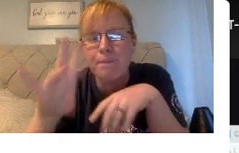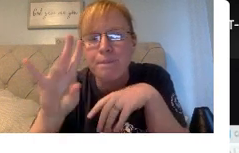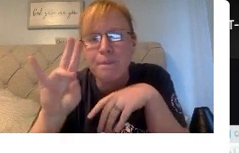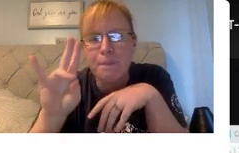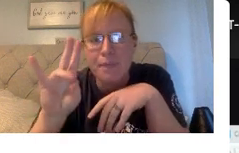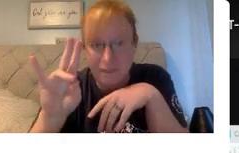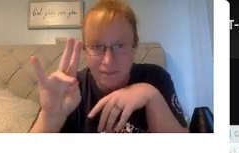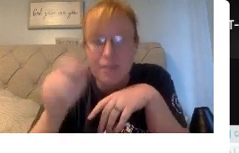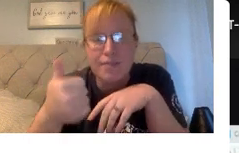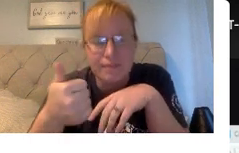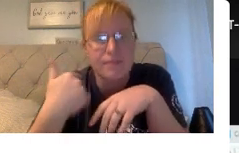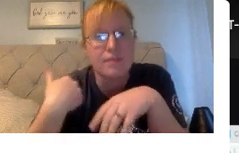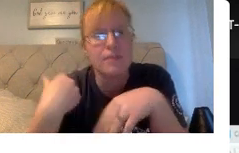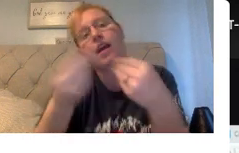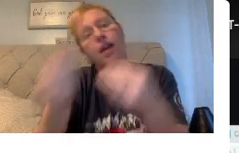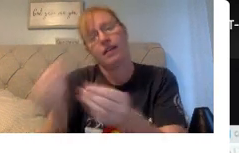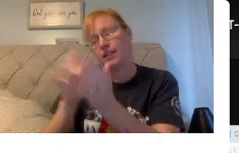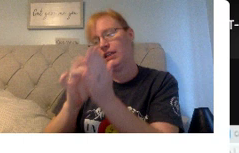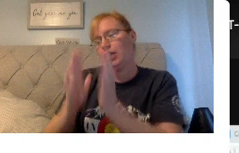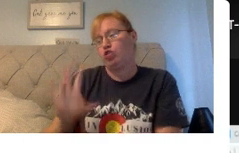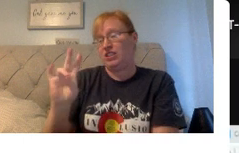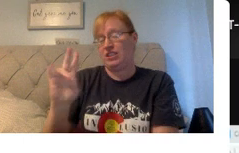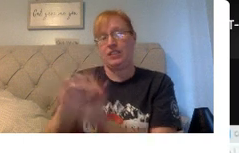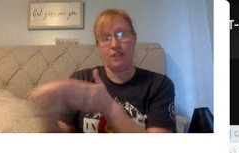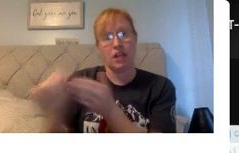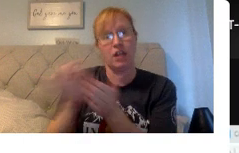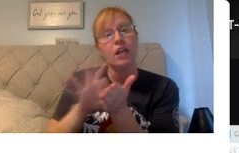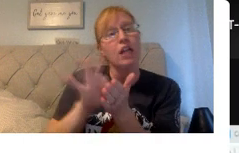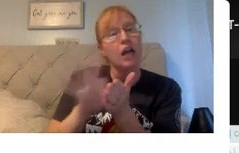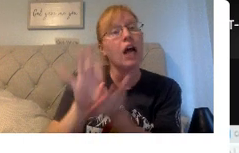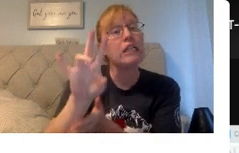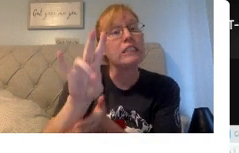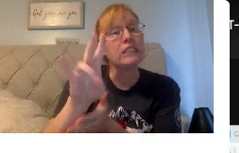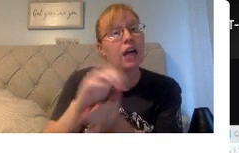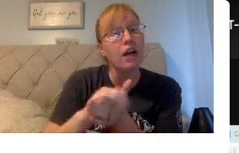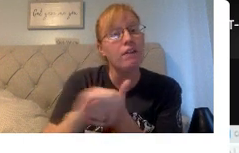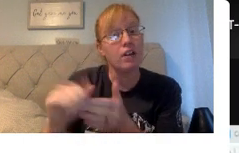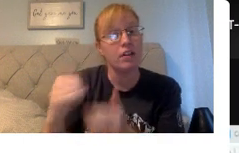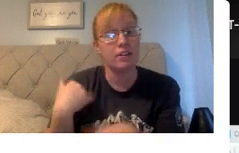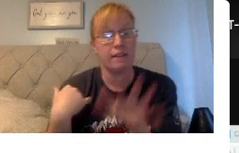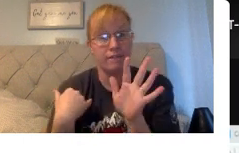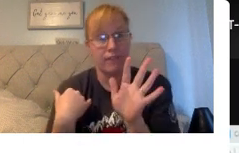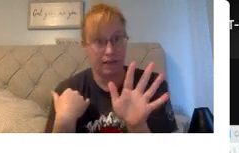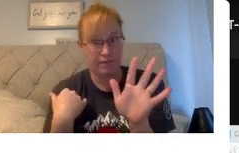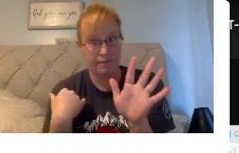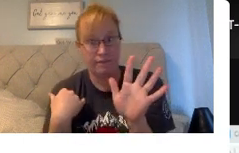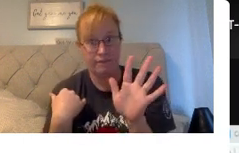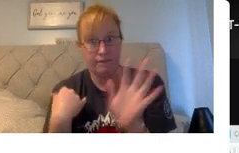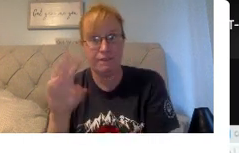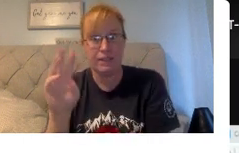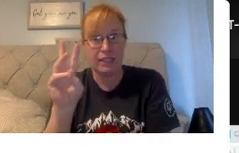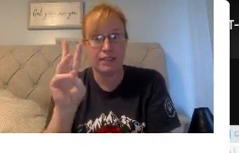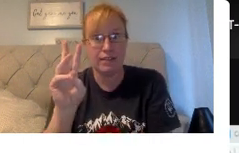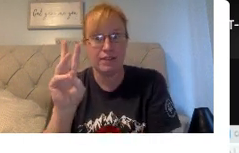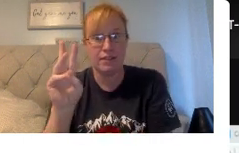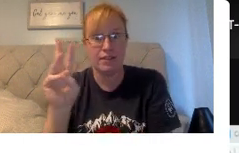7. Good job. So I'm going to hand the cashier $7. Let's go ahead and count out $7. So I've got 5, 6,